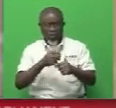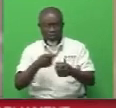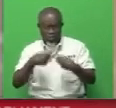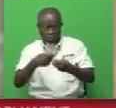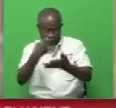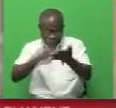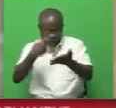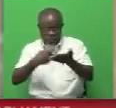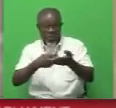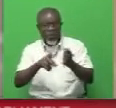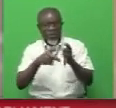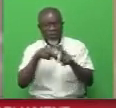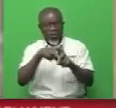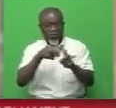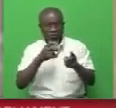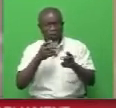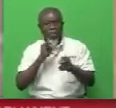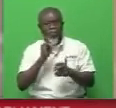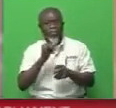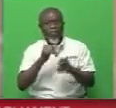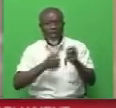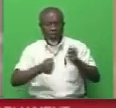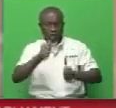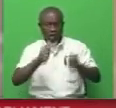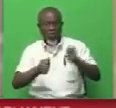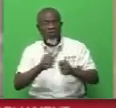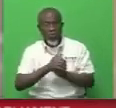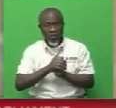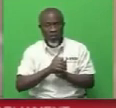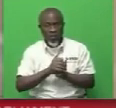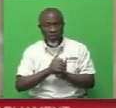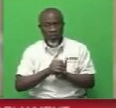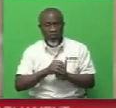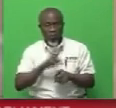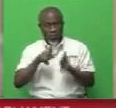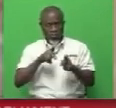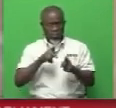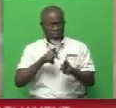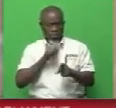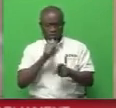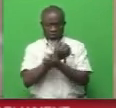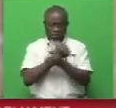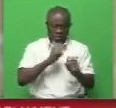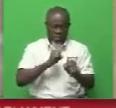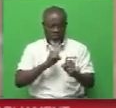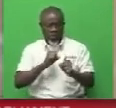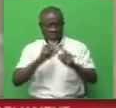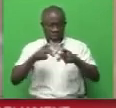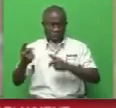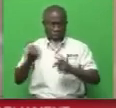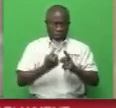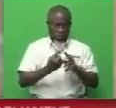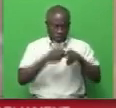improve national security in this country whilst nobody is safe and people coming into your home with, I don't even know what you call it, AK-15